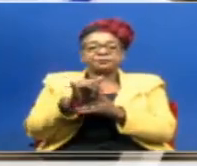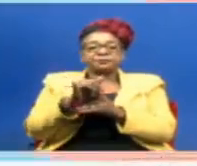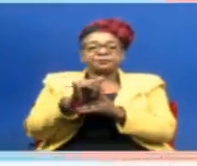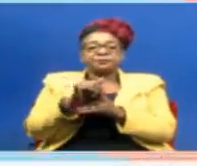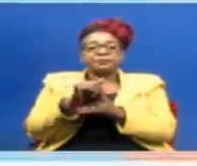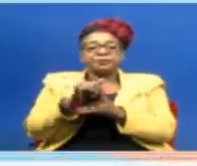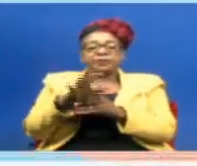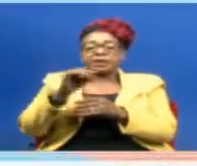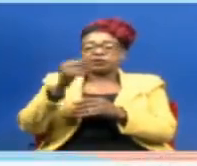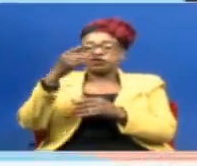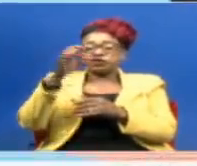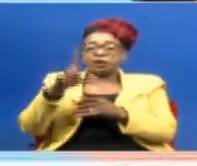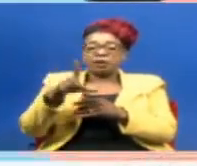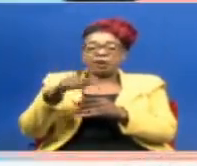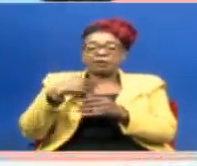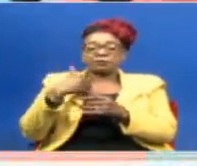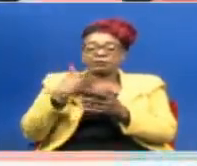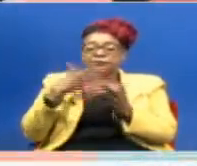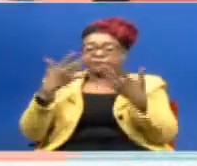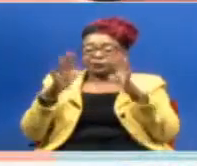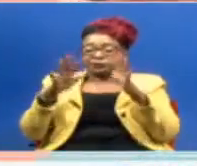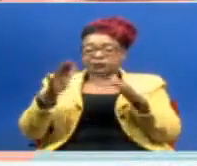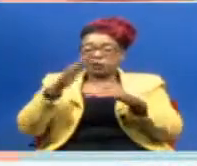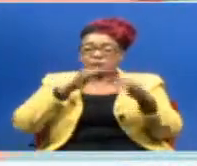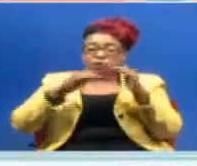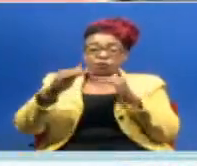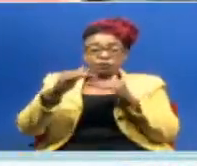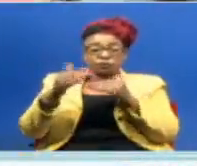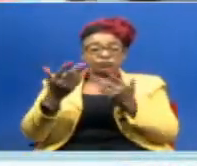Shalalji walishinda taji la taekwondo.